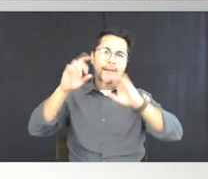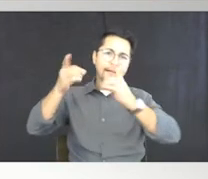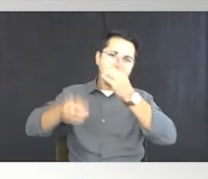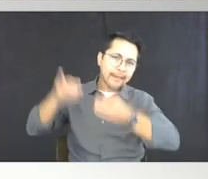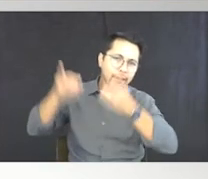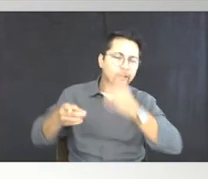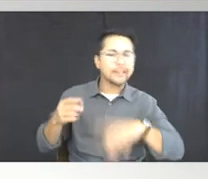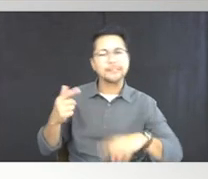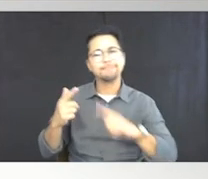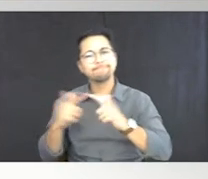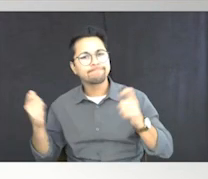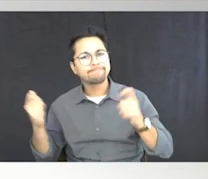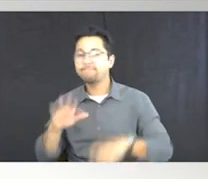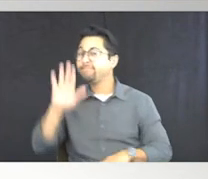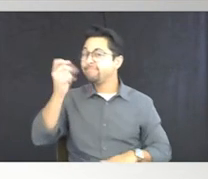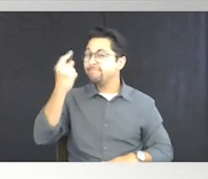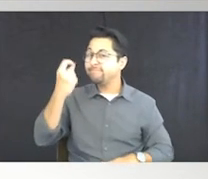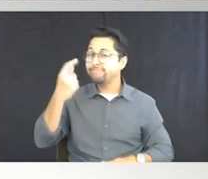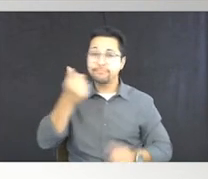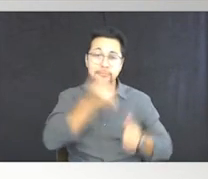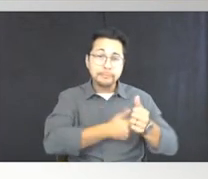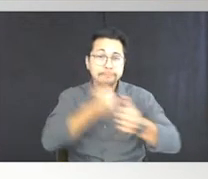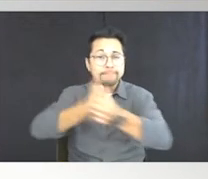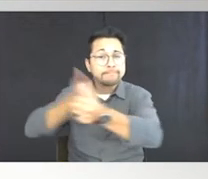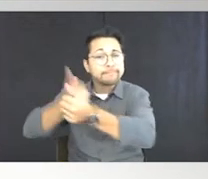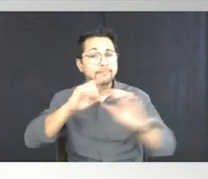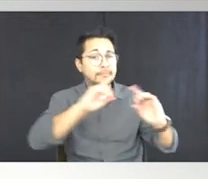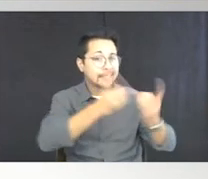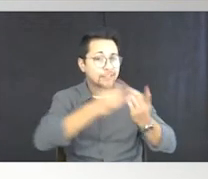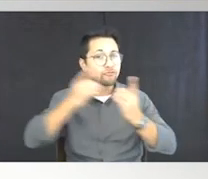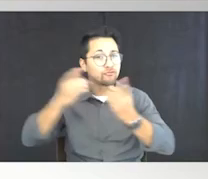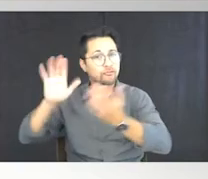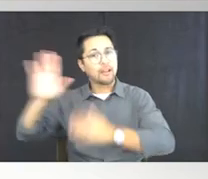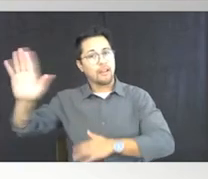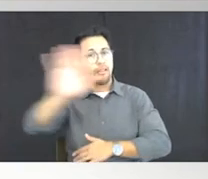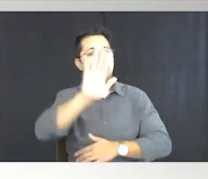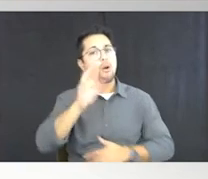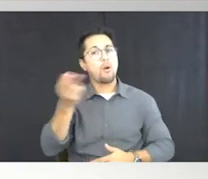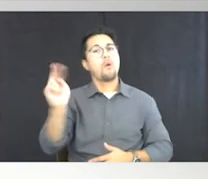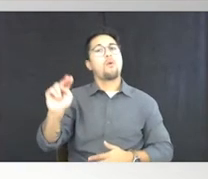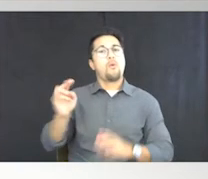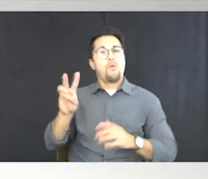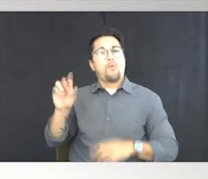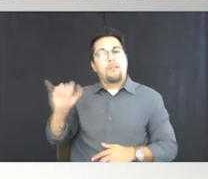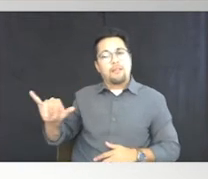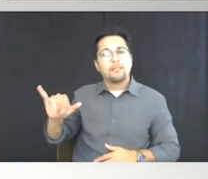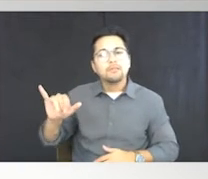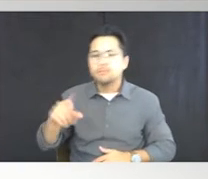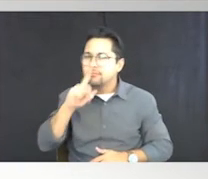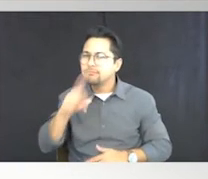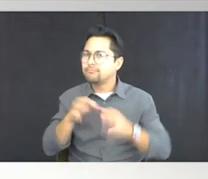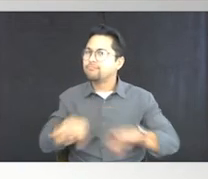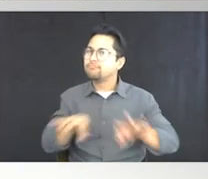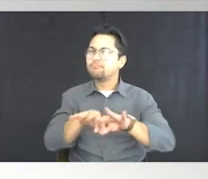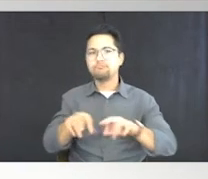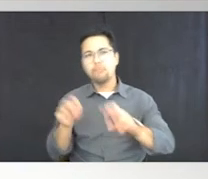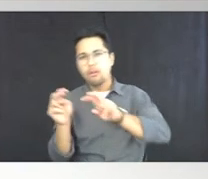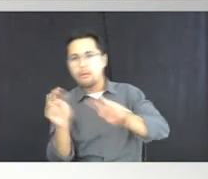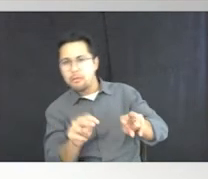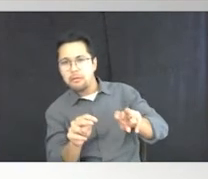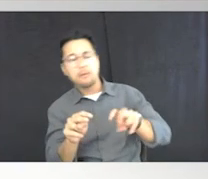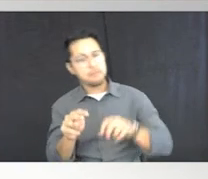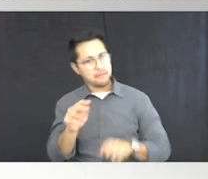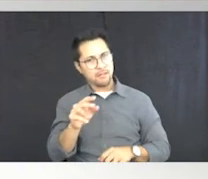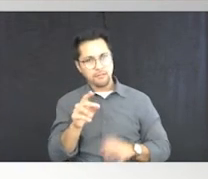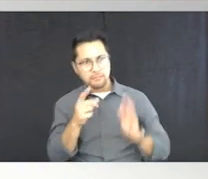things of that nature. Every district has their own way of doing things, so it's important to look and make sure,